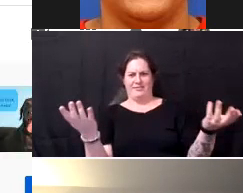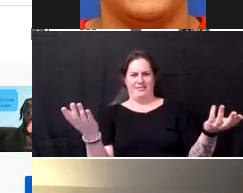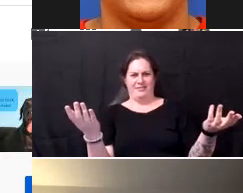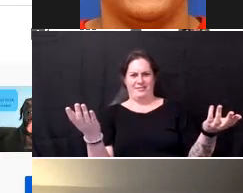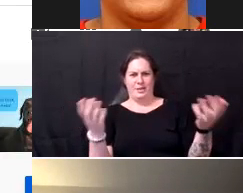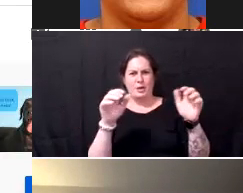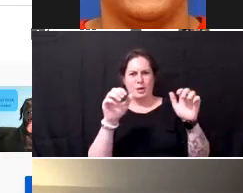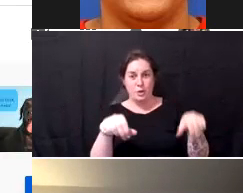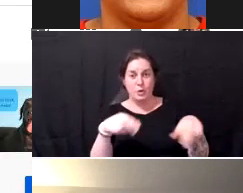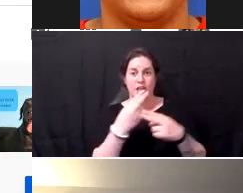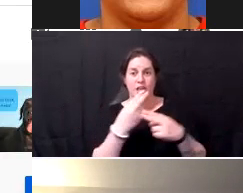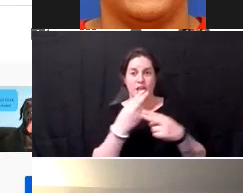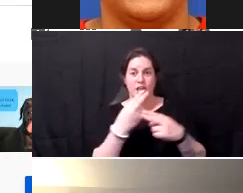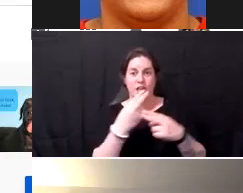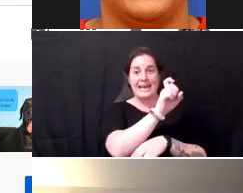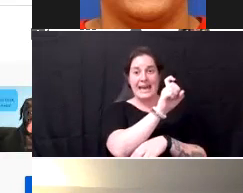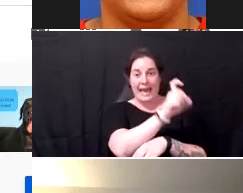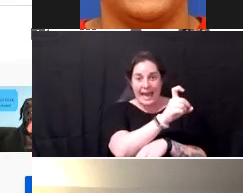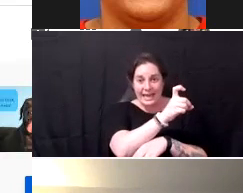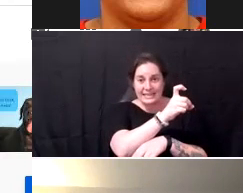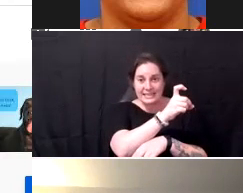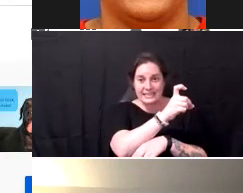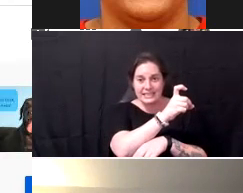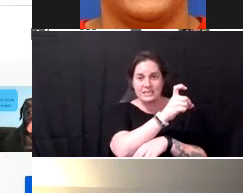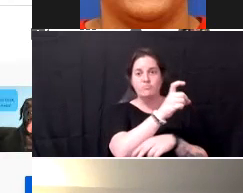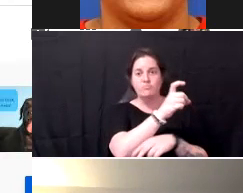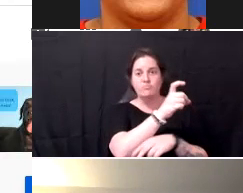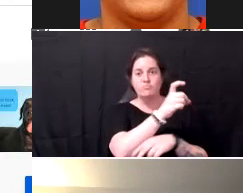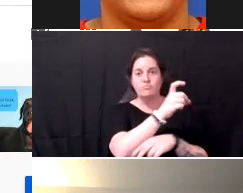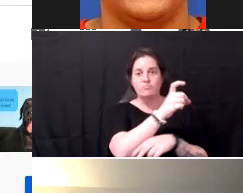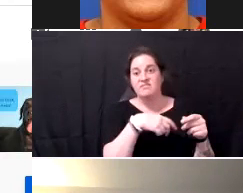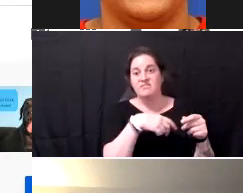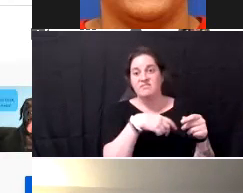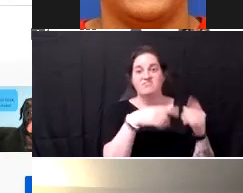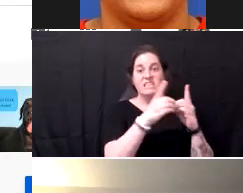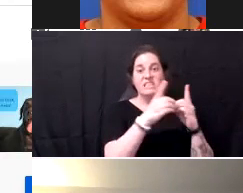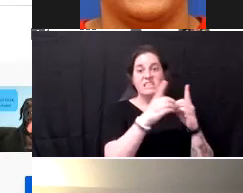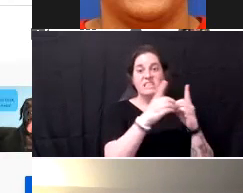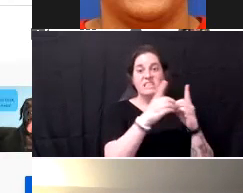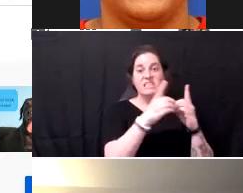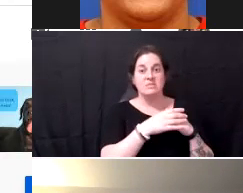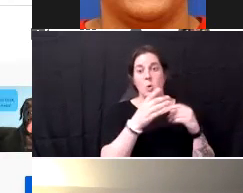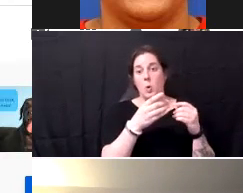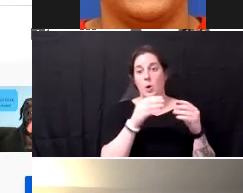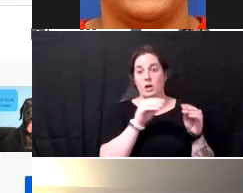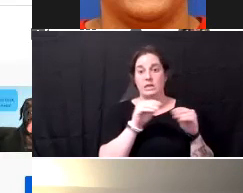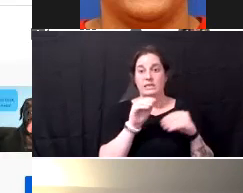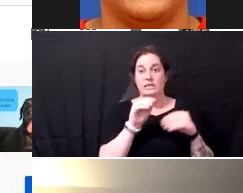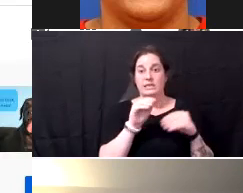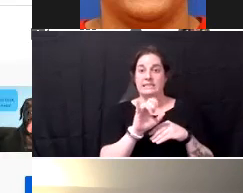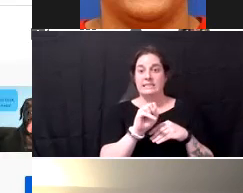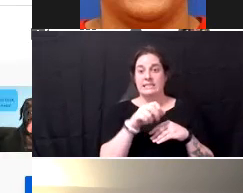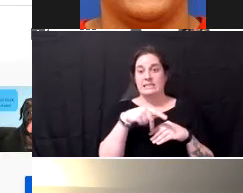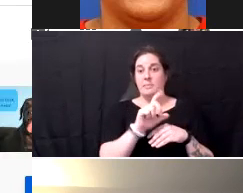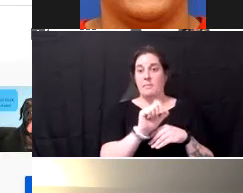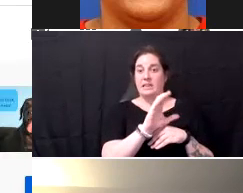you can use X to represent position, distance, or displacement. And so